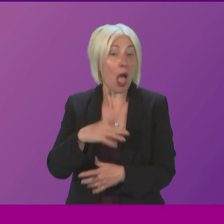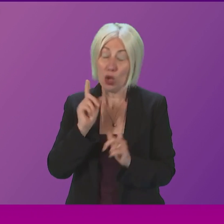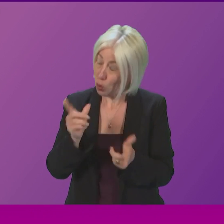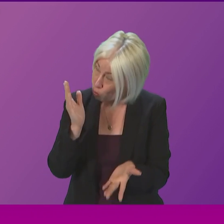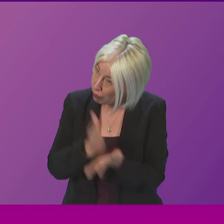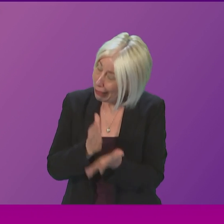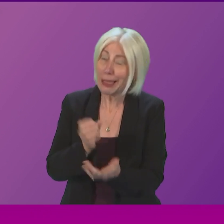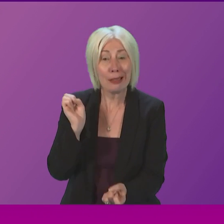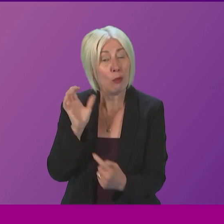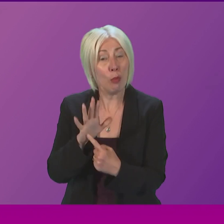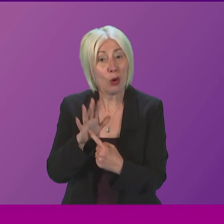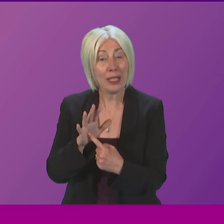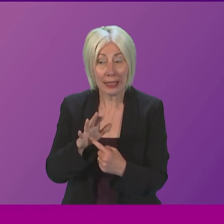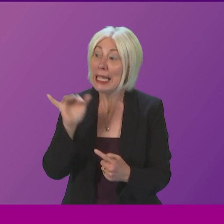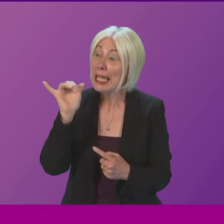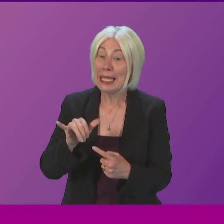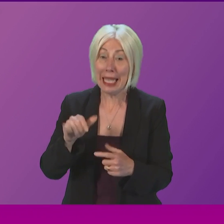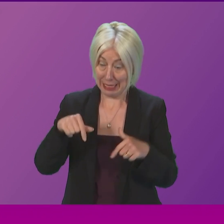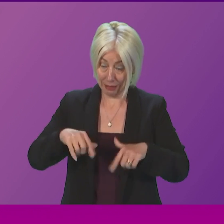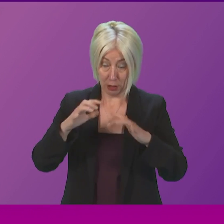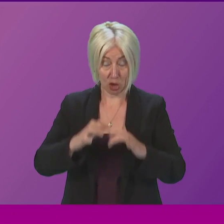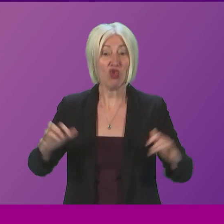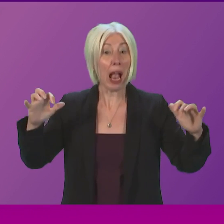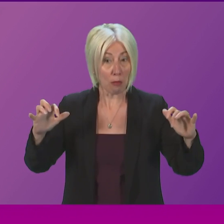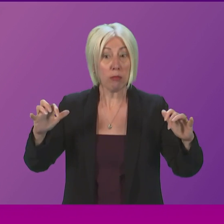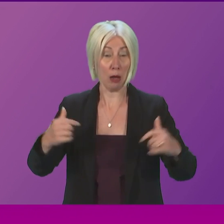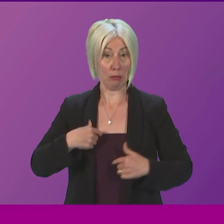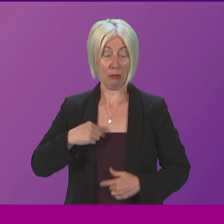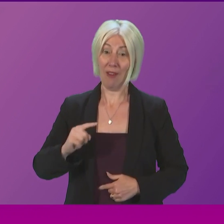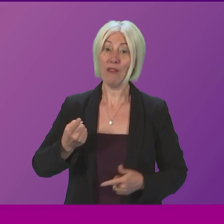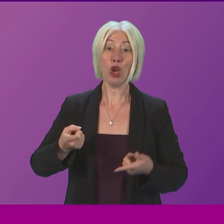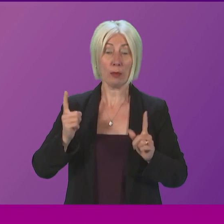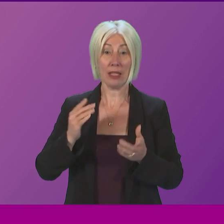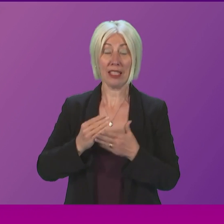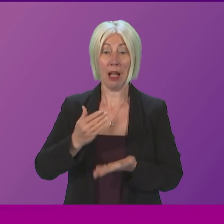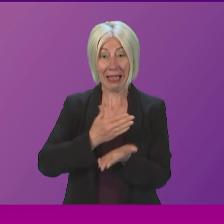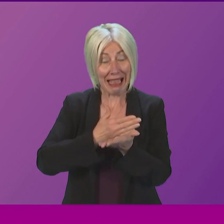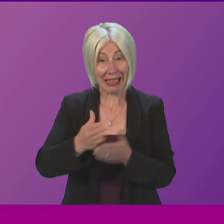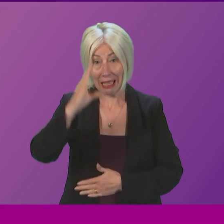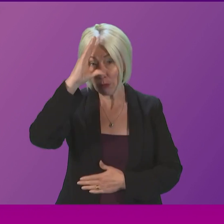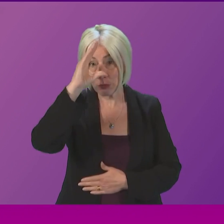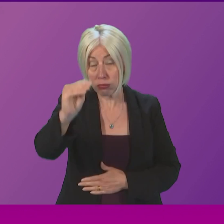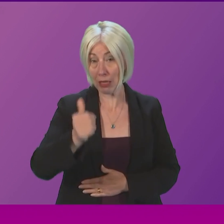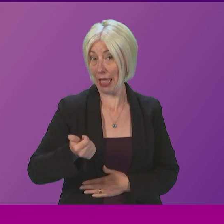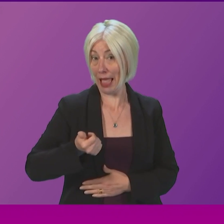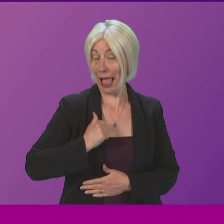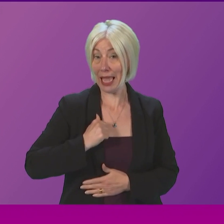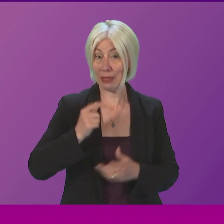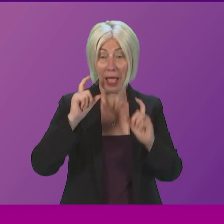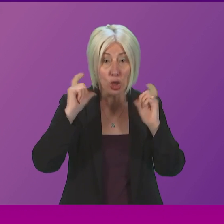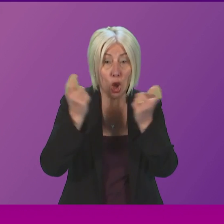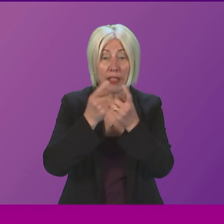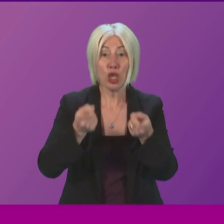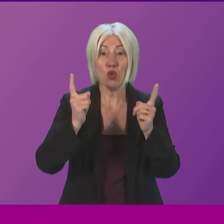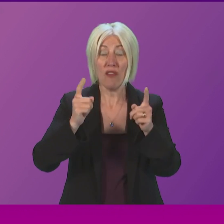important that, yes, as a collective, this chamber comes together, and I, as First Minister, send a very clear message that we expect employers to get back around the